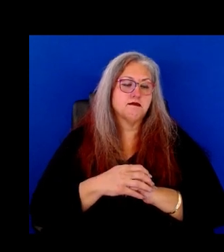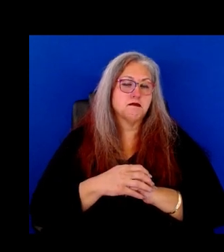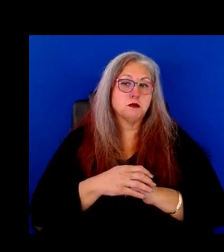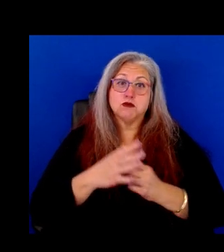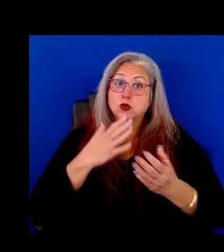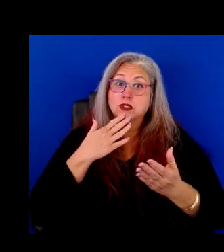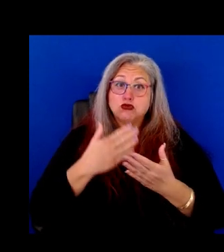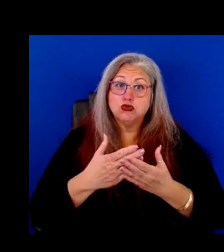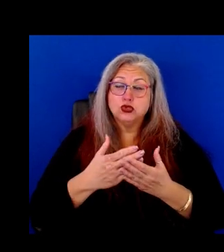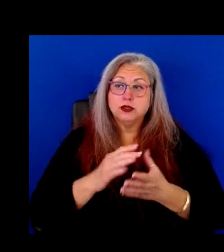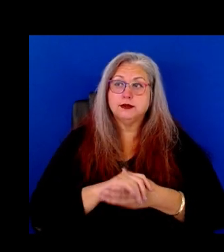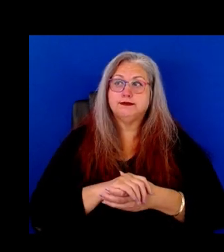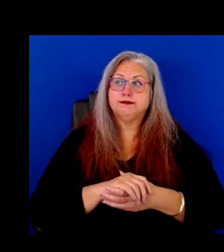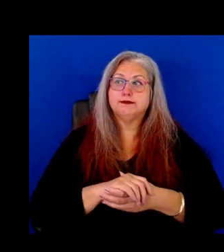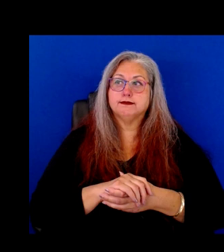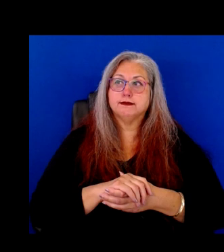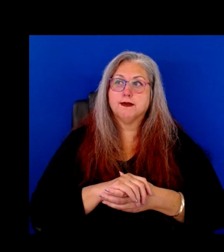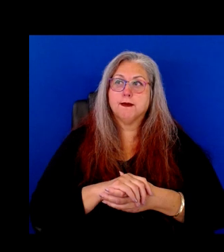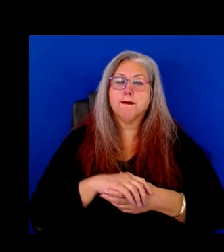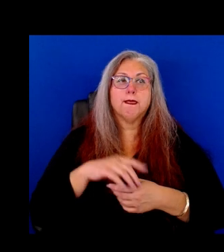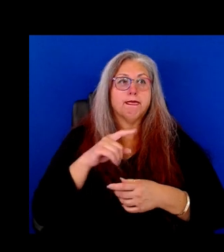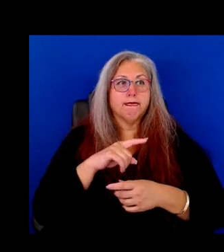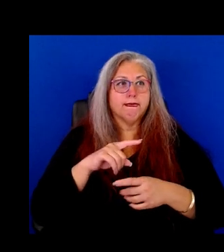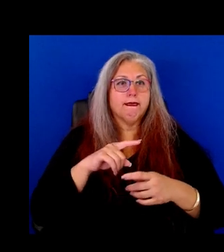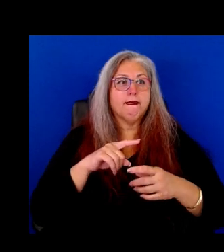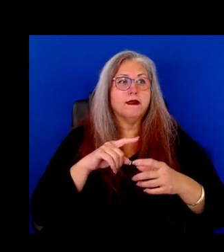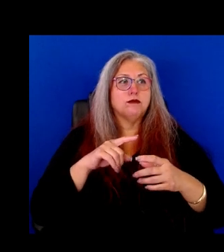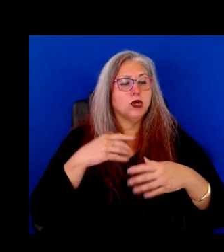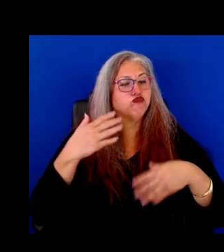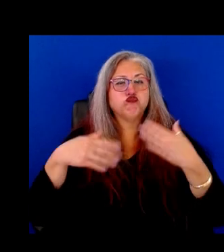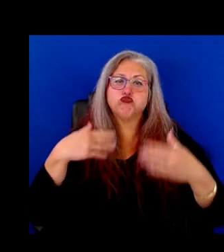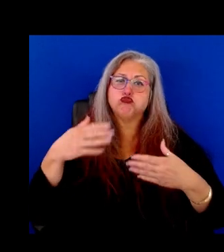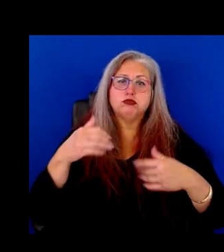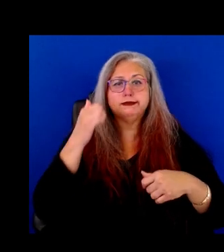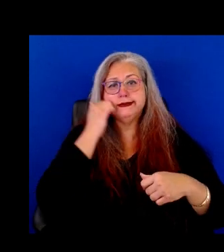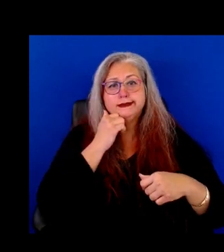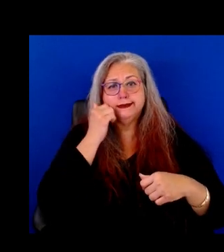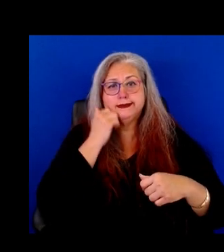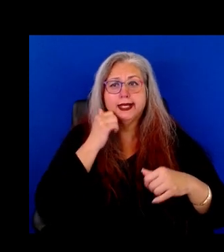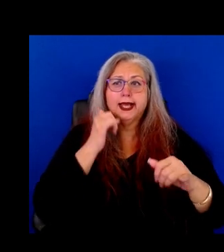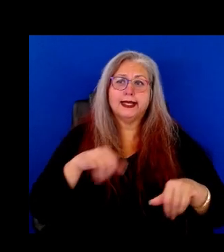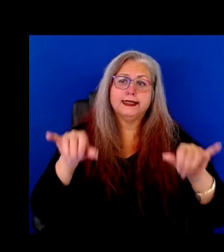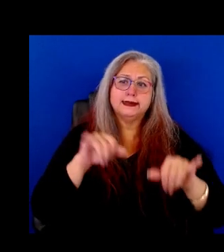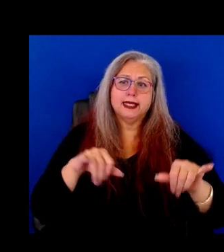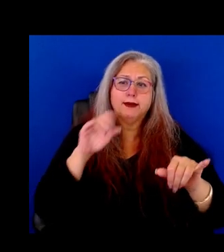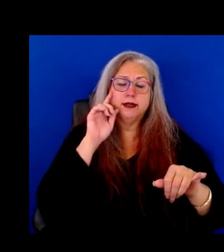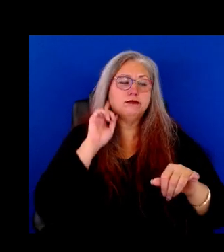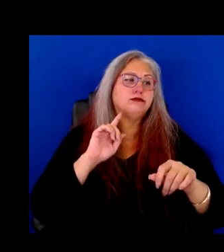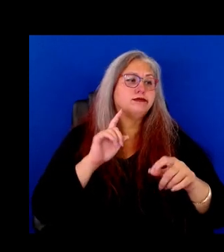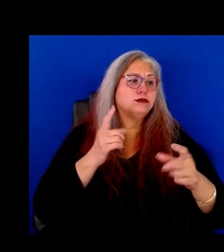was good. They were doing or going about their daily